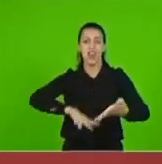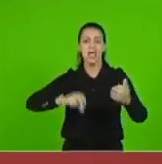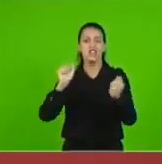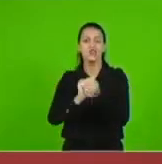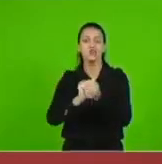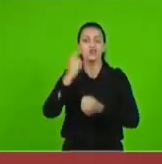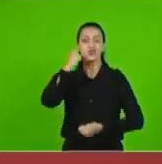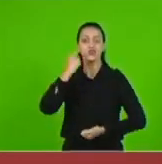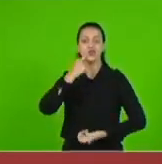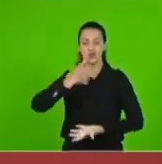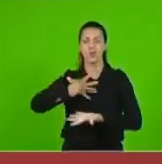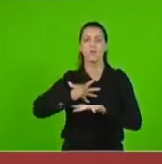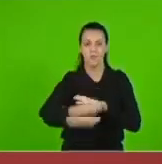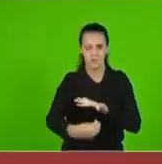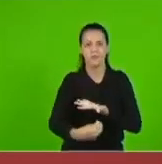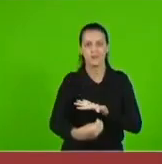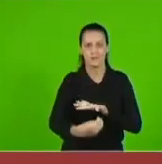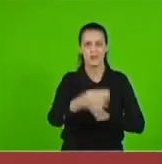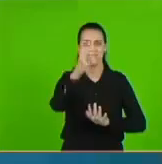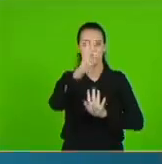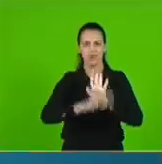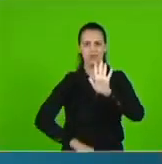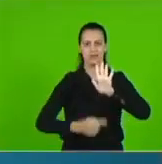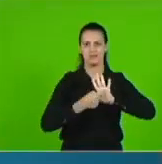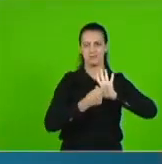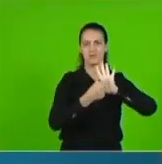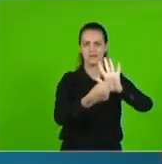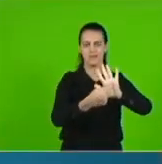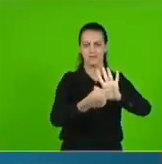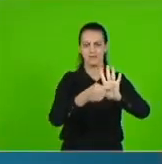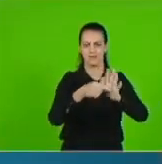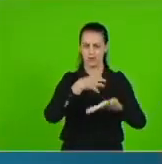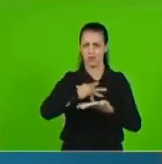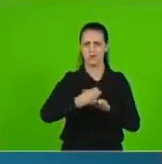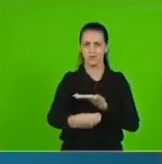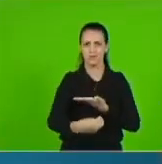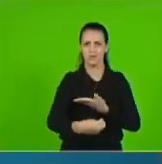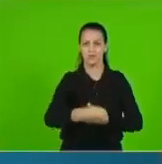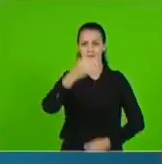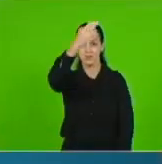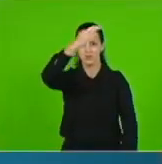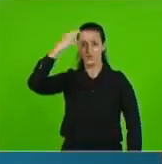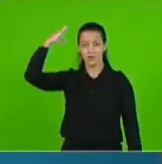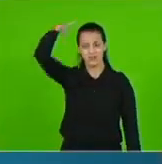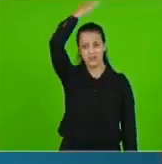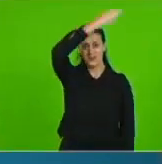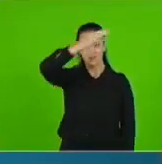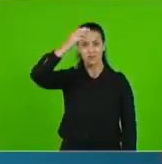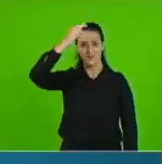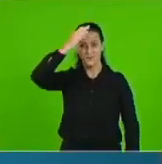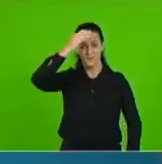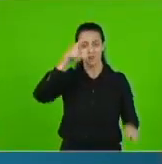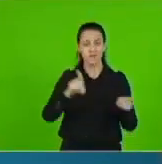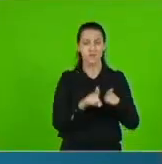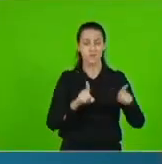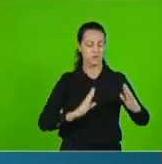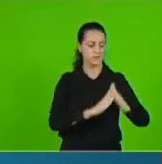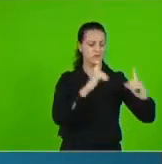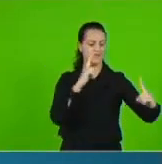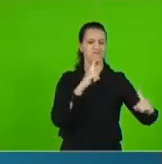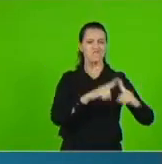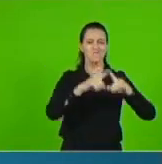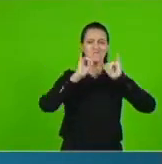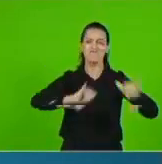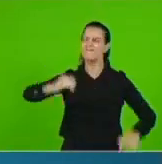read all together the text that is being on the project, and the Spirit and the